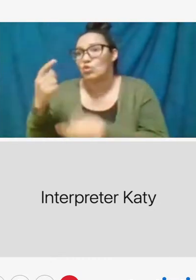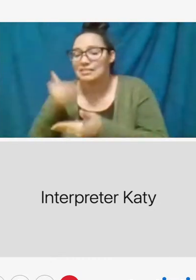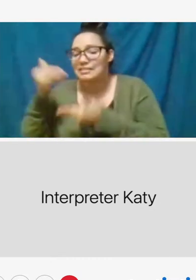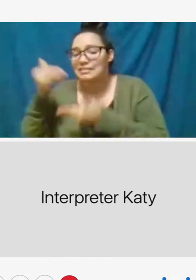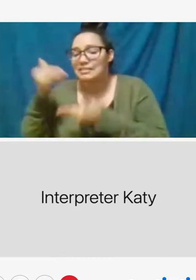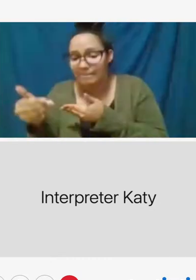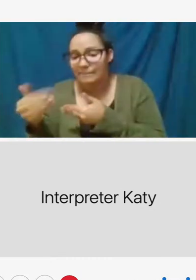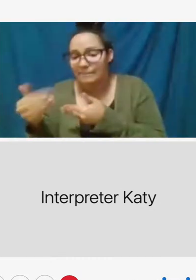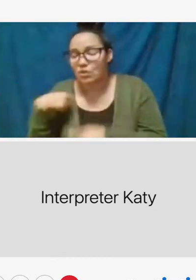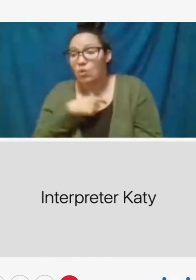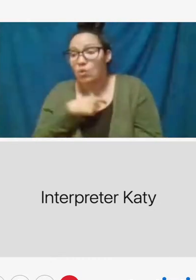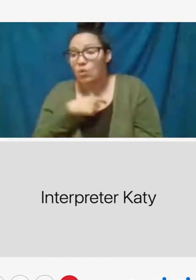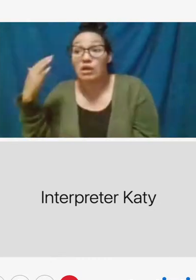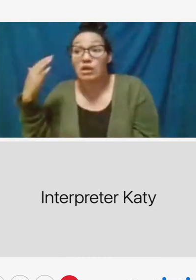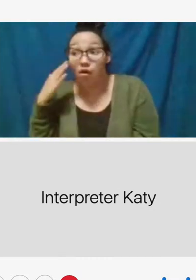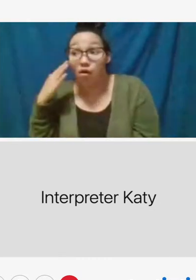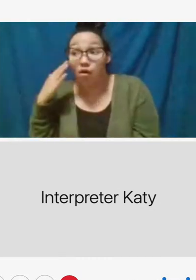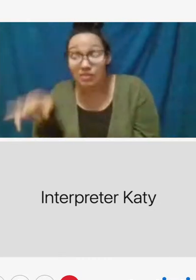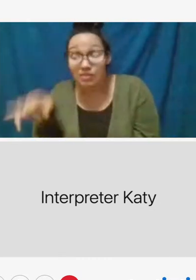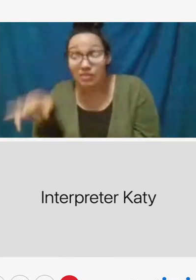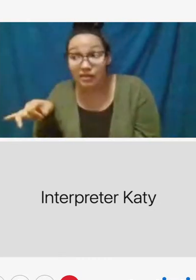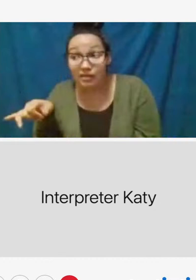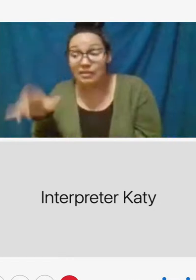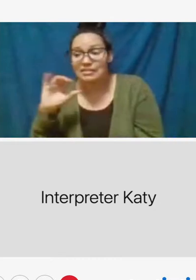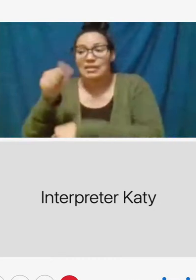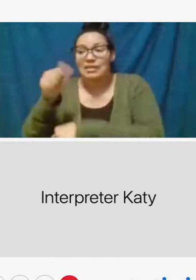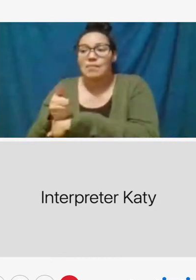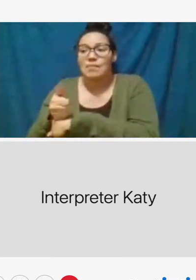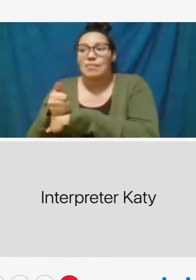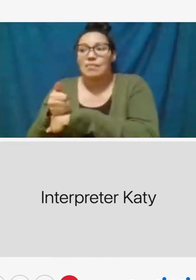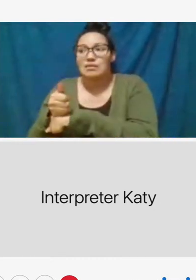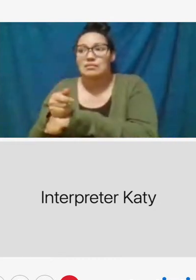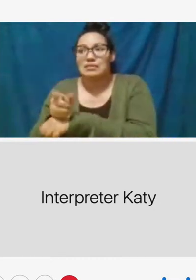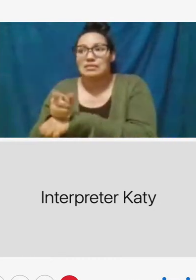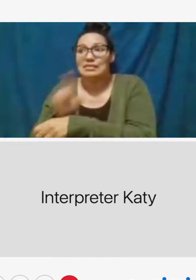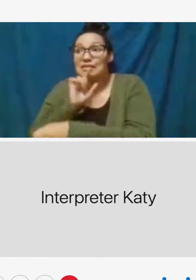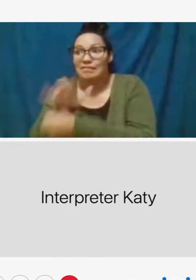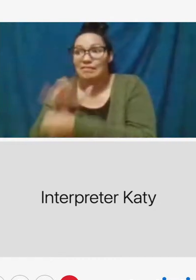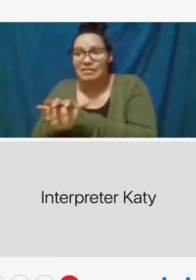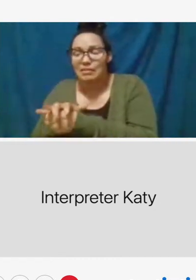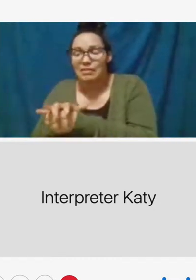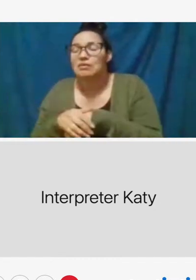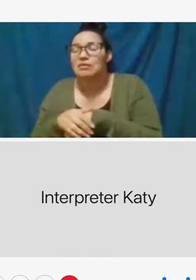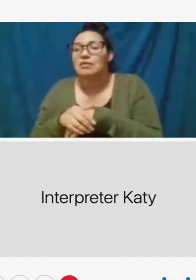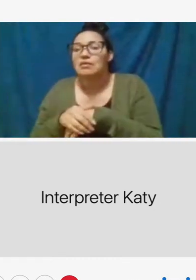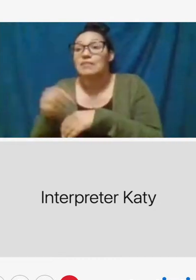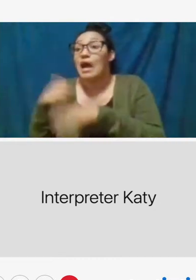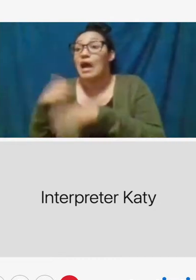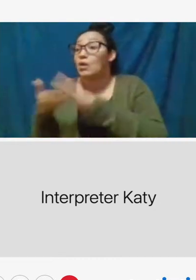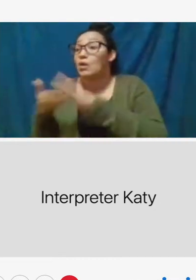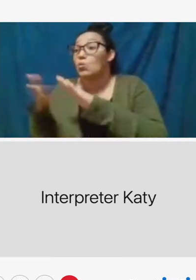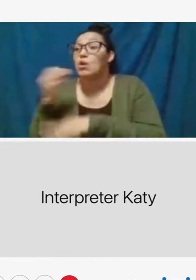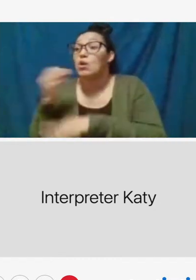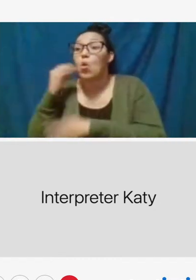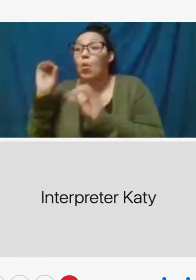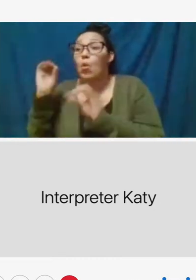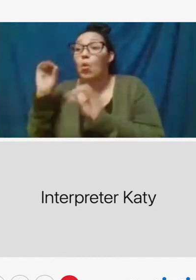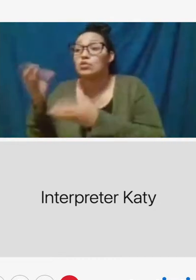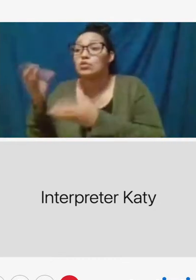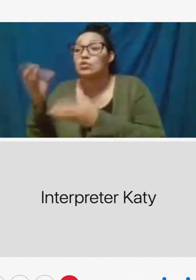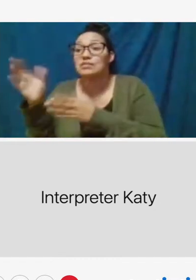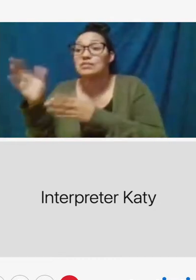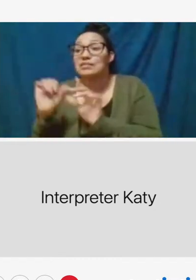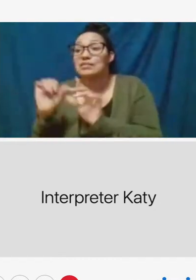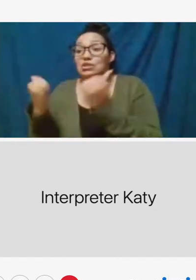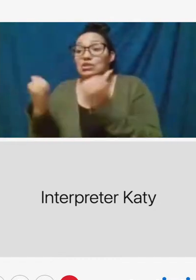that investment um I I work for I run a homeless Services Agency where we provide many of the